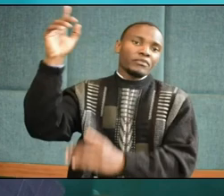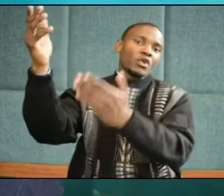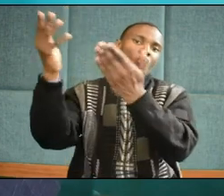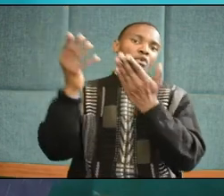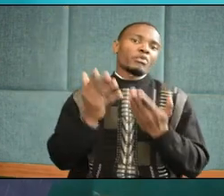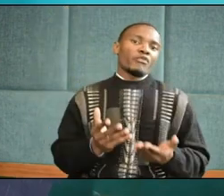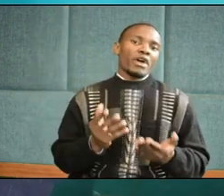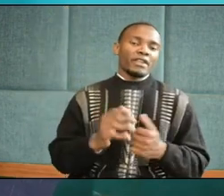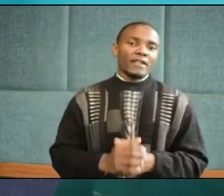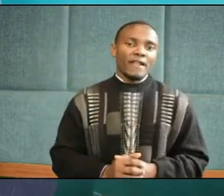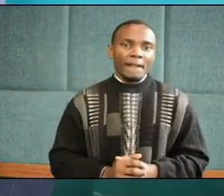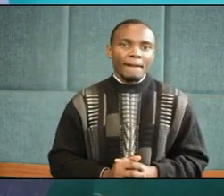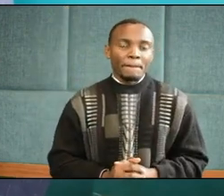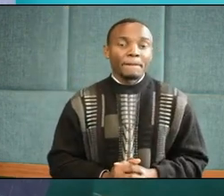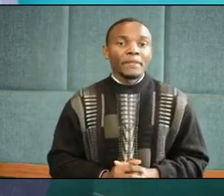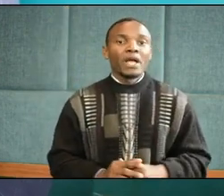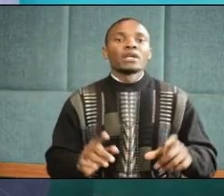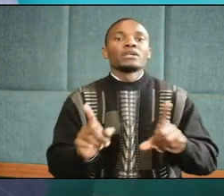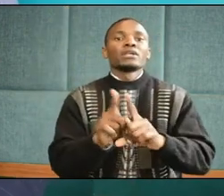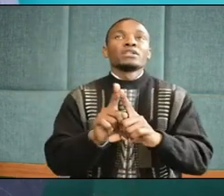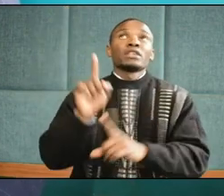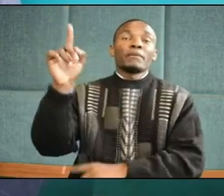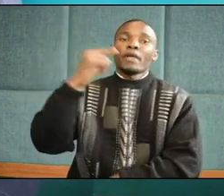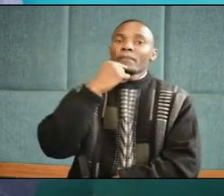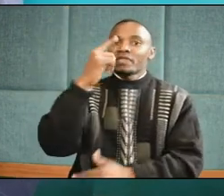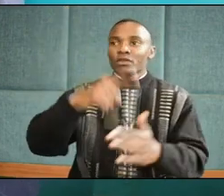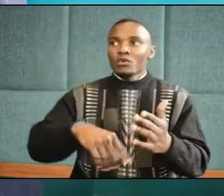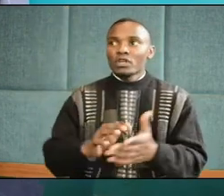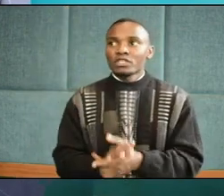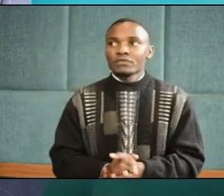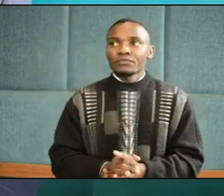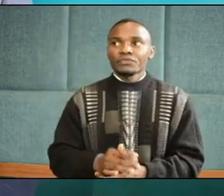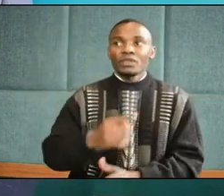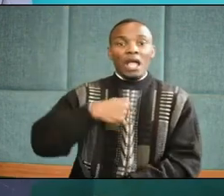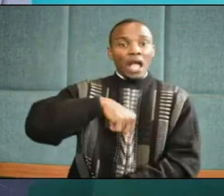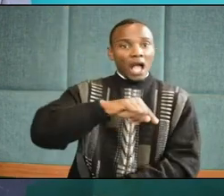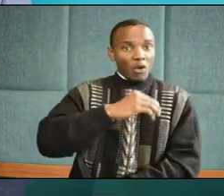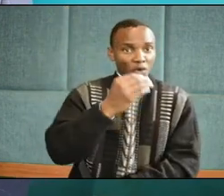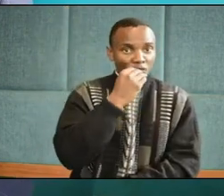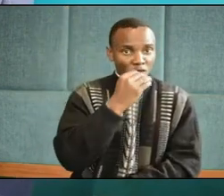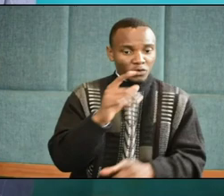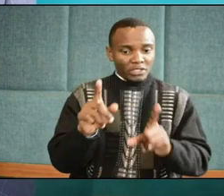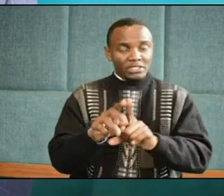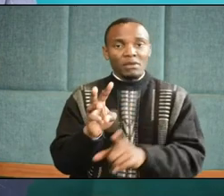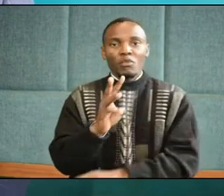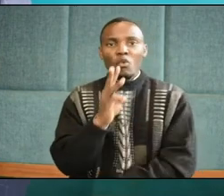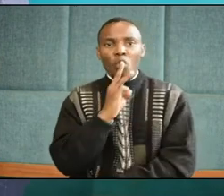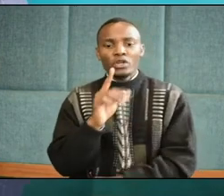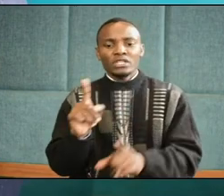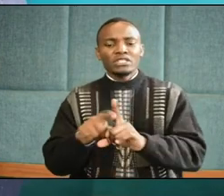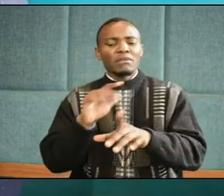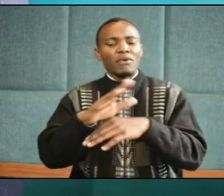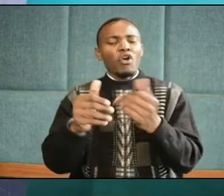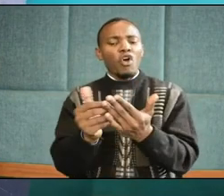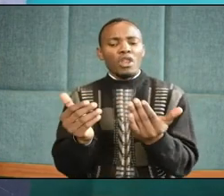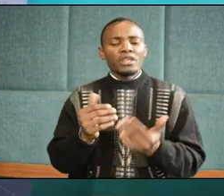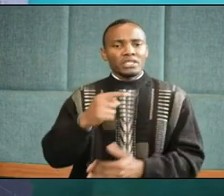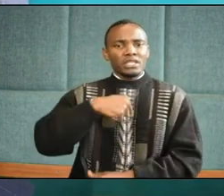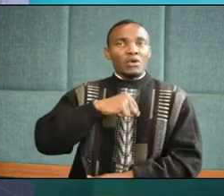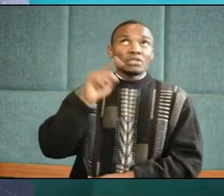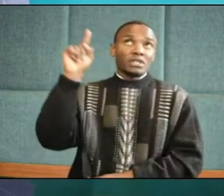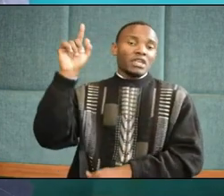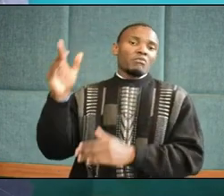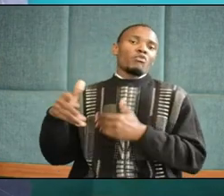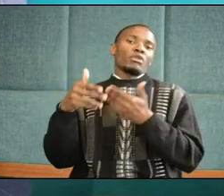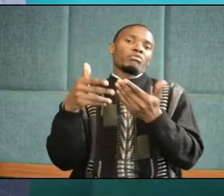provide. He says, "Our food and our water and all our needs will be there."